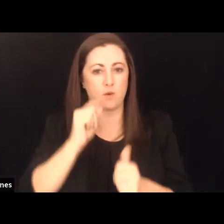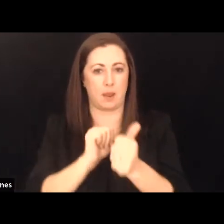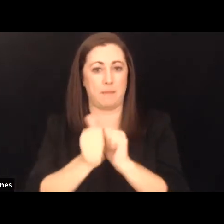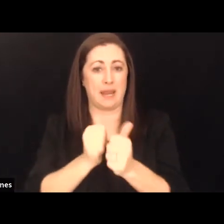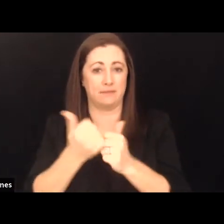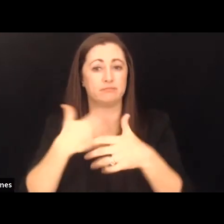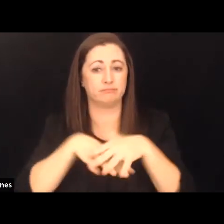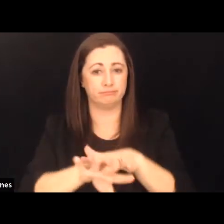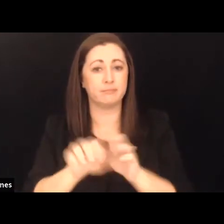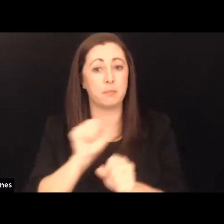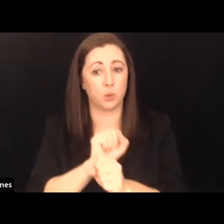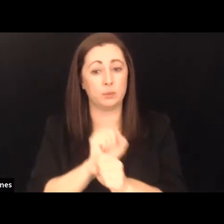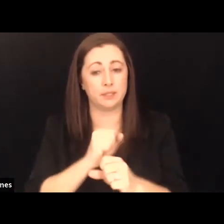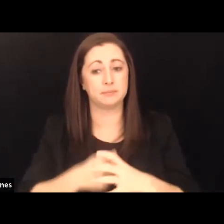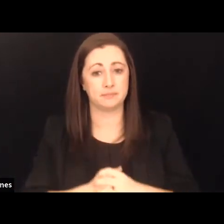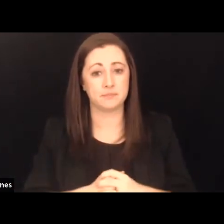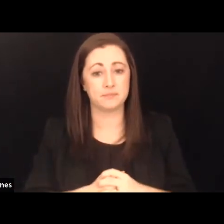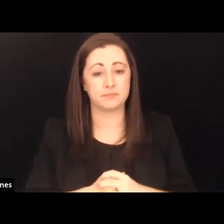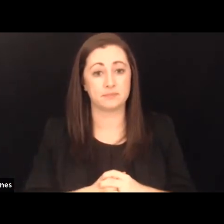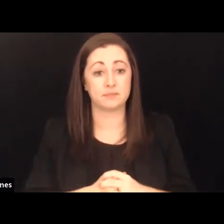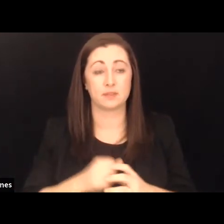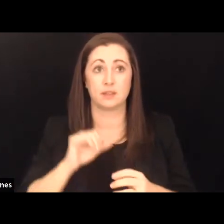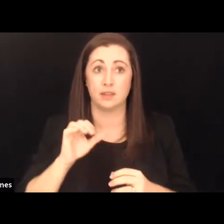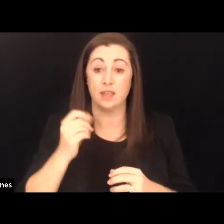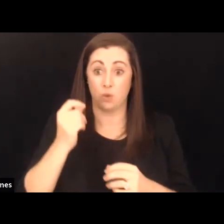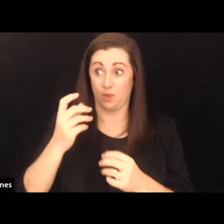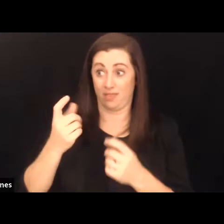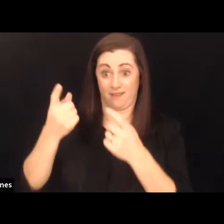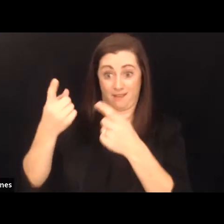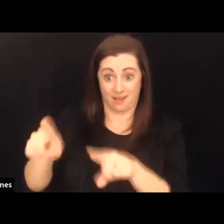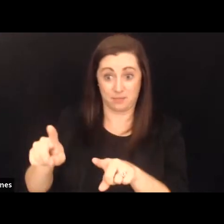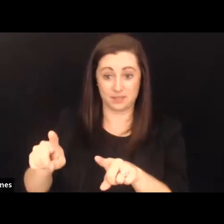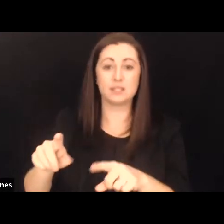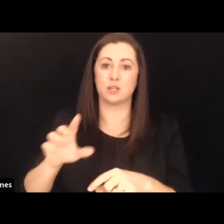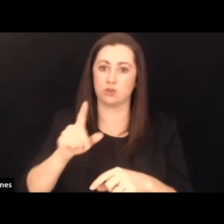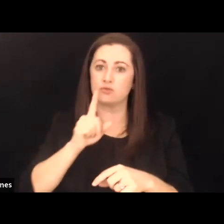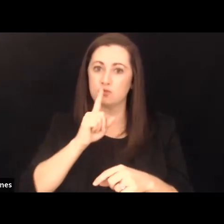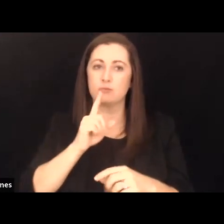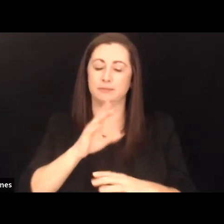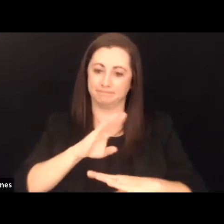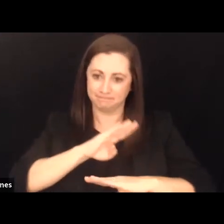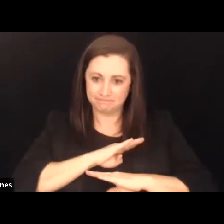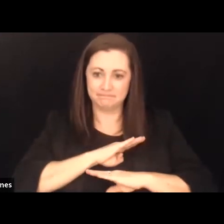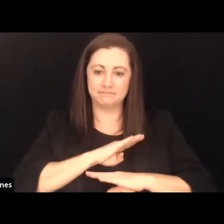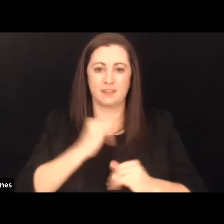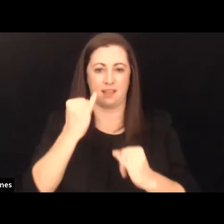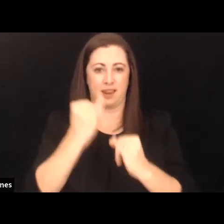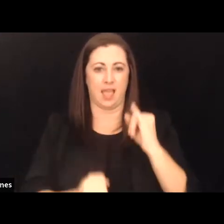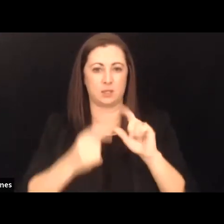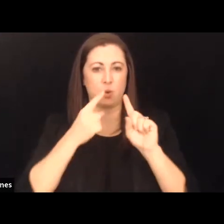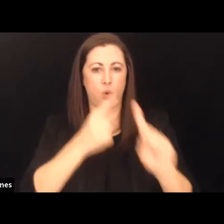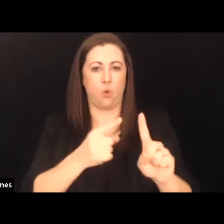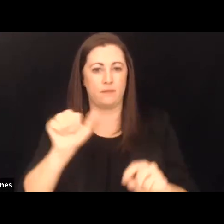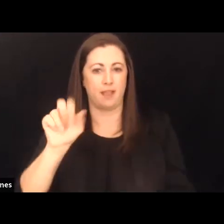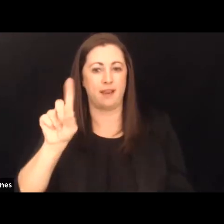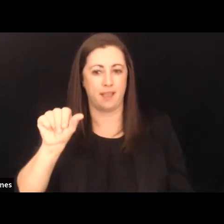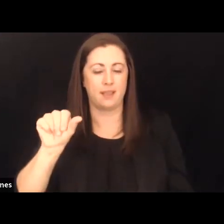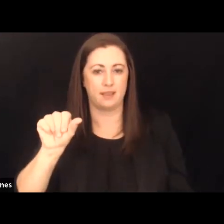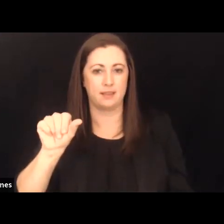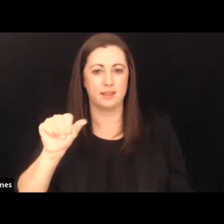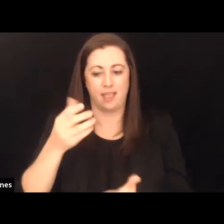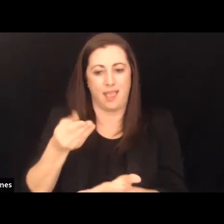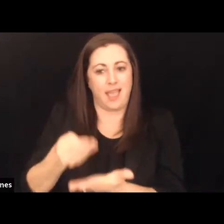this will really then fulfill that final goal of the ADA, economic self-sufficiency for persons